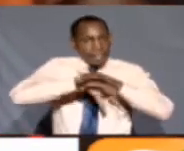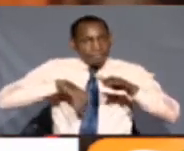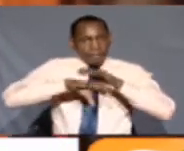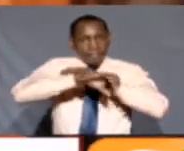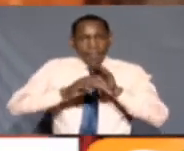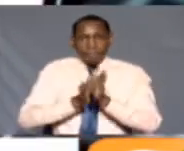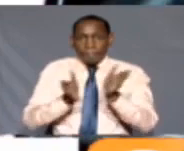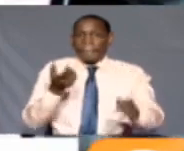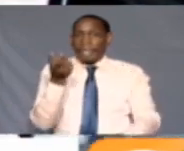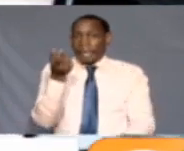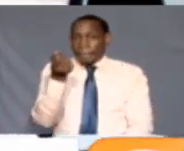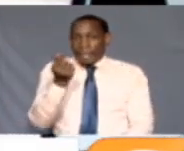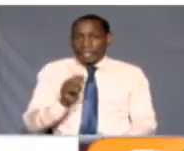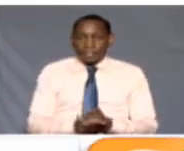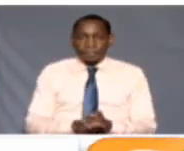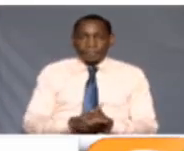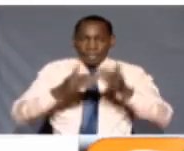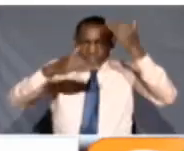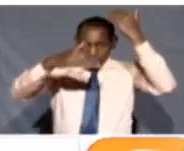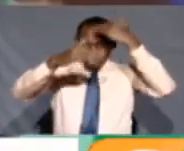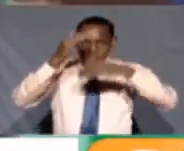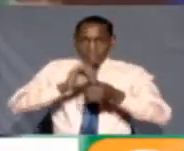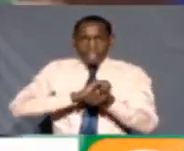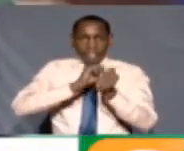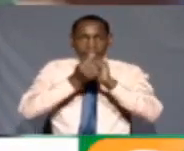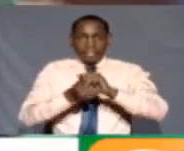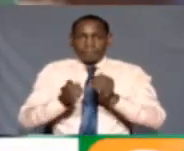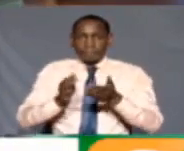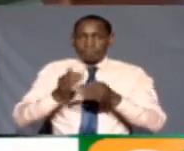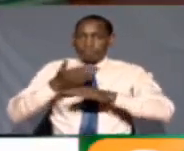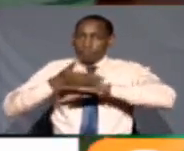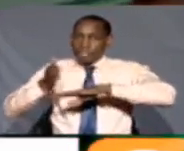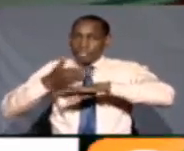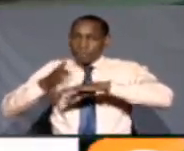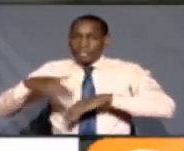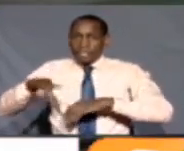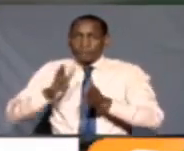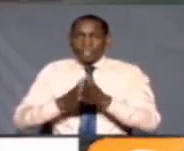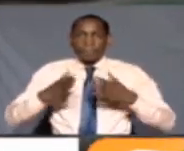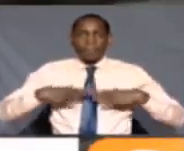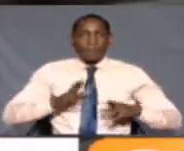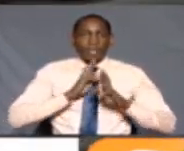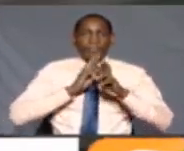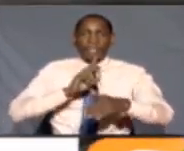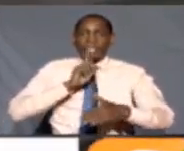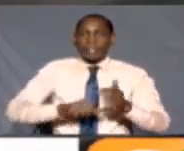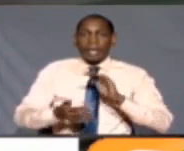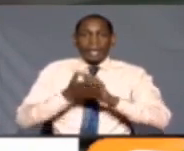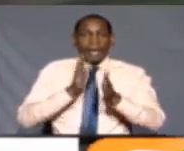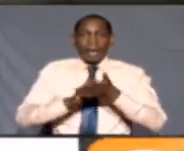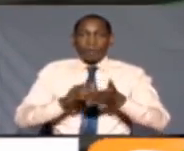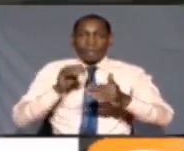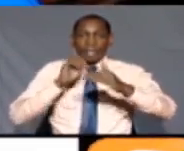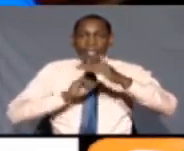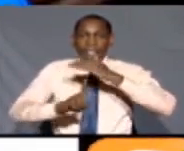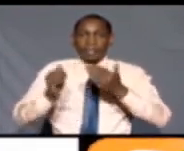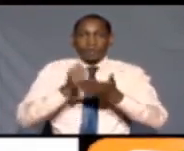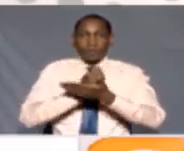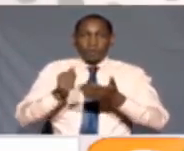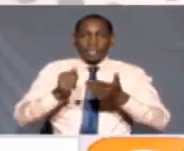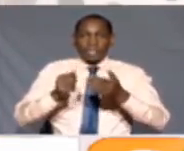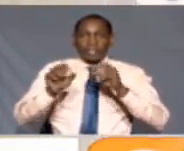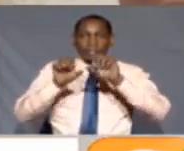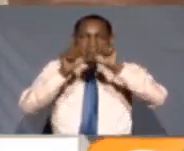of public money. The university turning into a leaking pot, with whistleblowers saying there is no internal audit